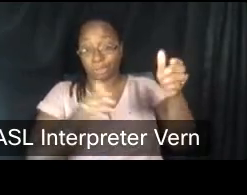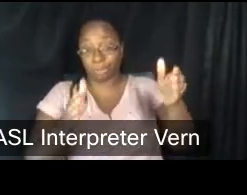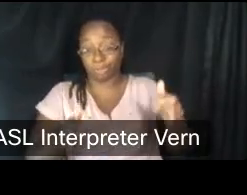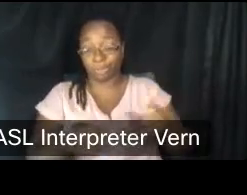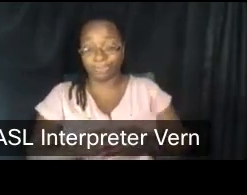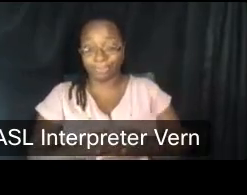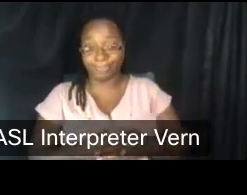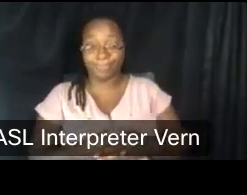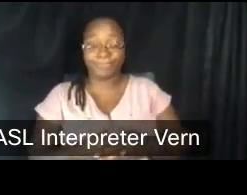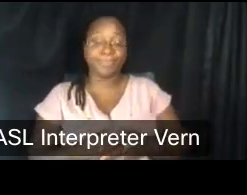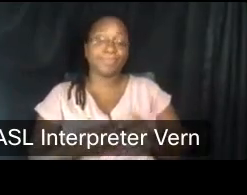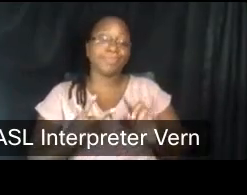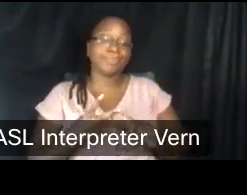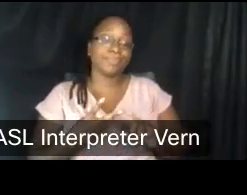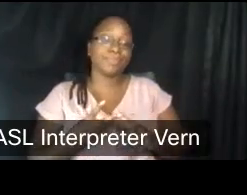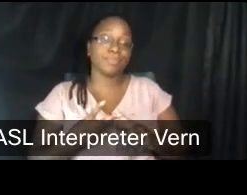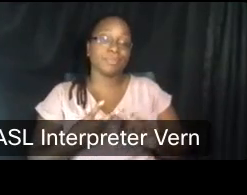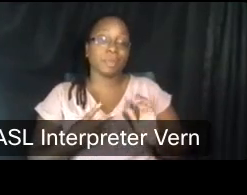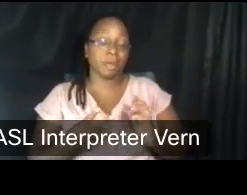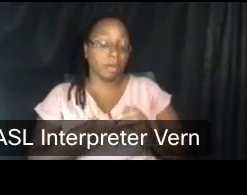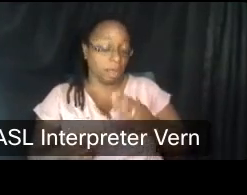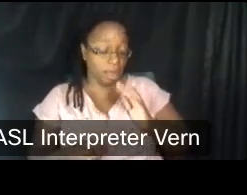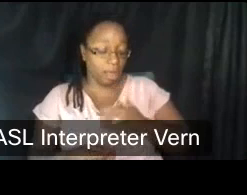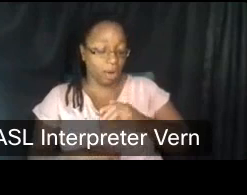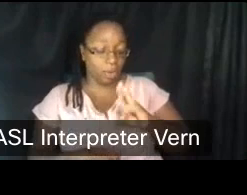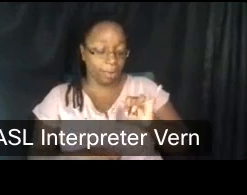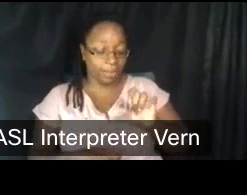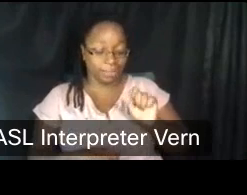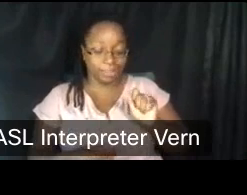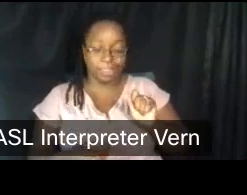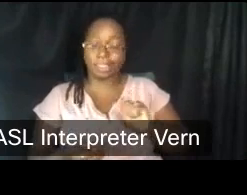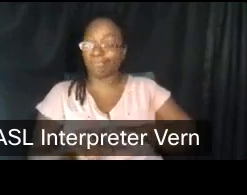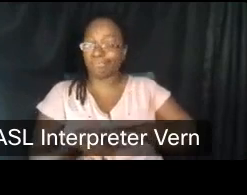ourselves is questioning our own biases and assumptions when